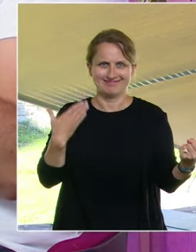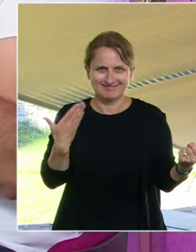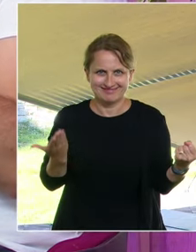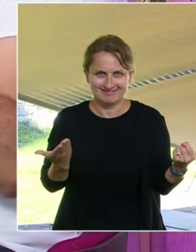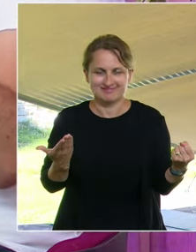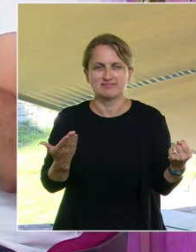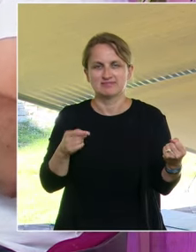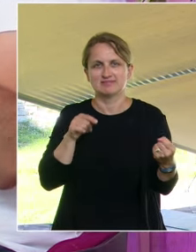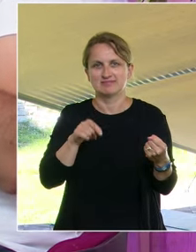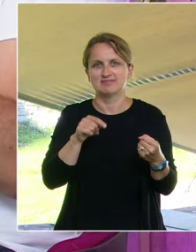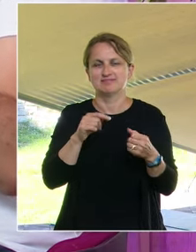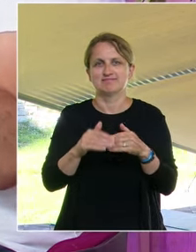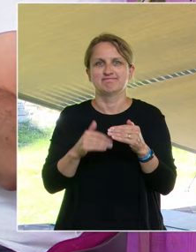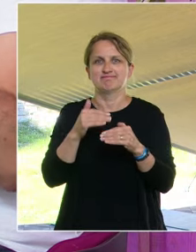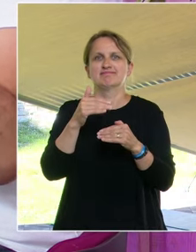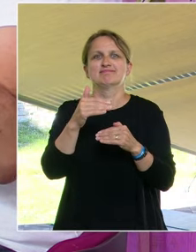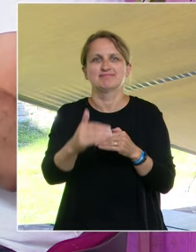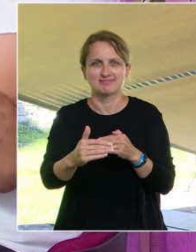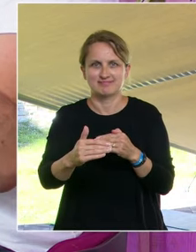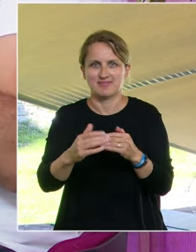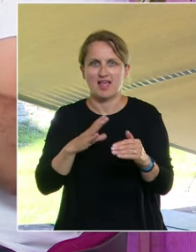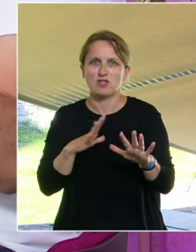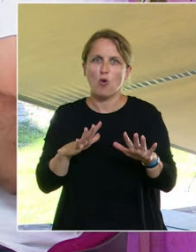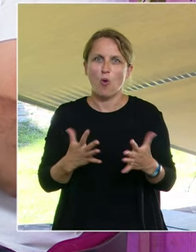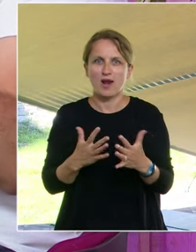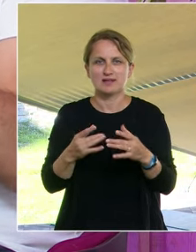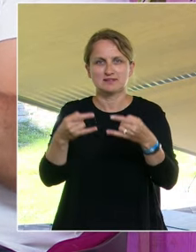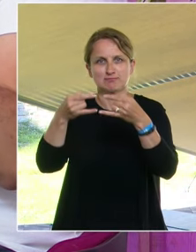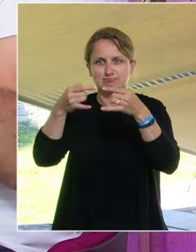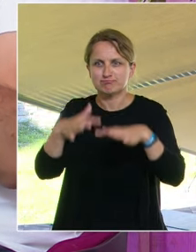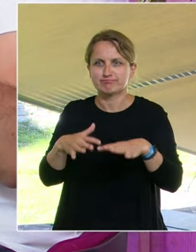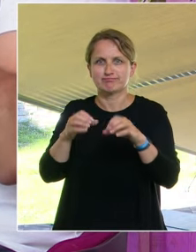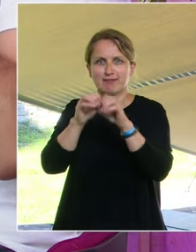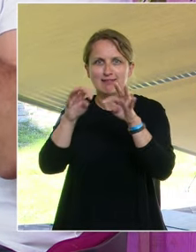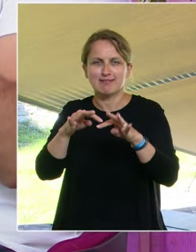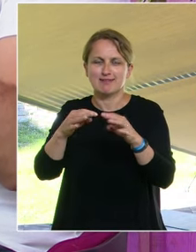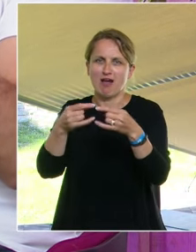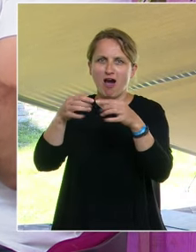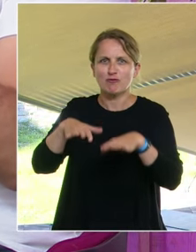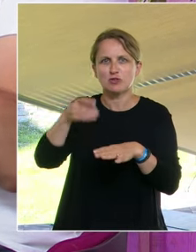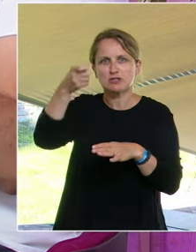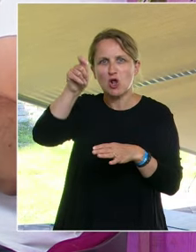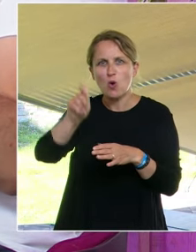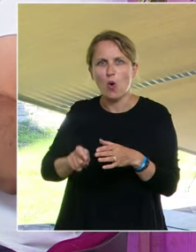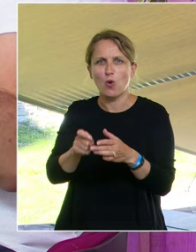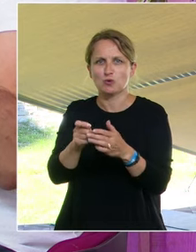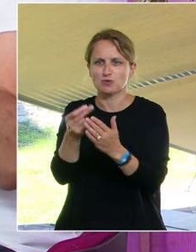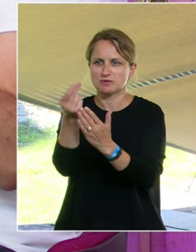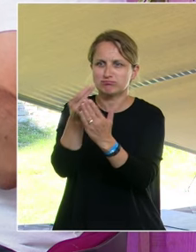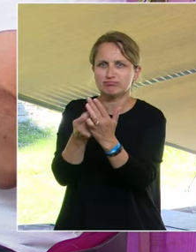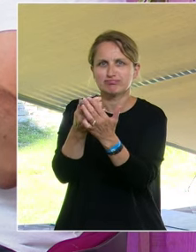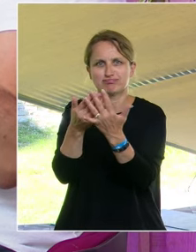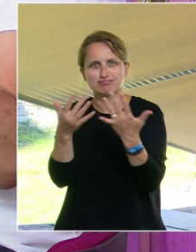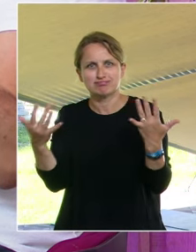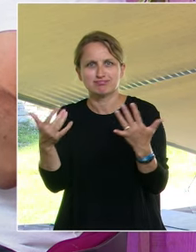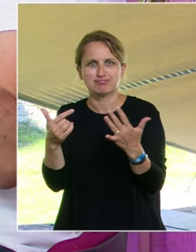the next drop very soon. So stay tuned. Hopefully it goes as well. But it's a multi-year project now,